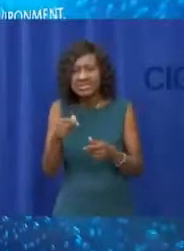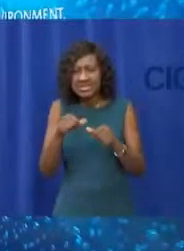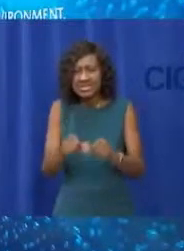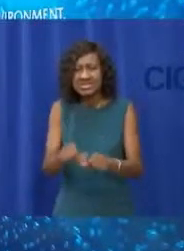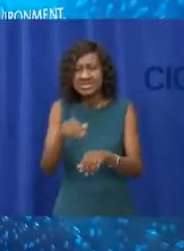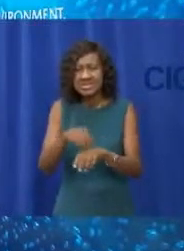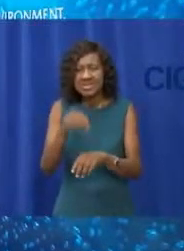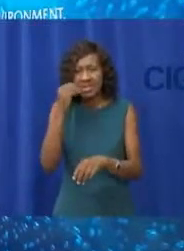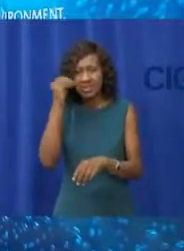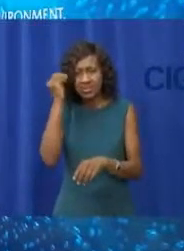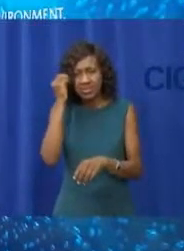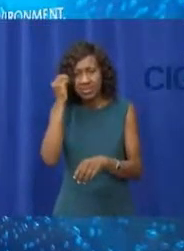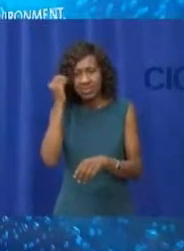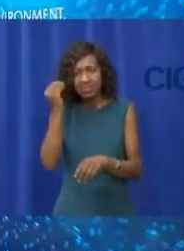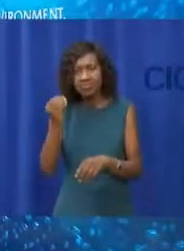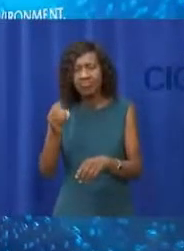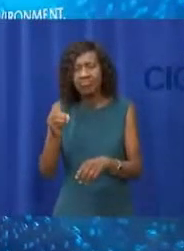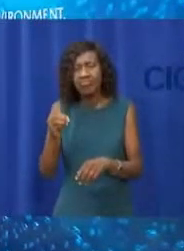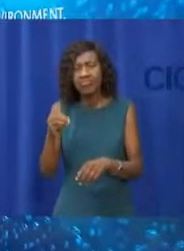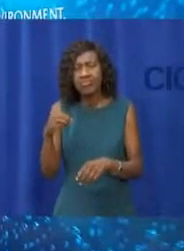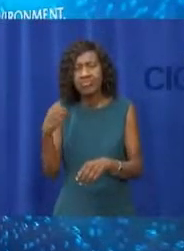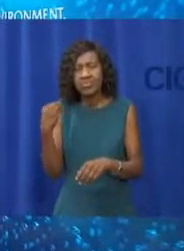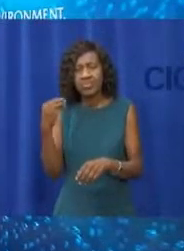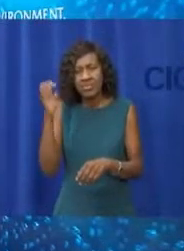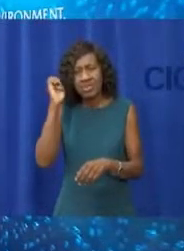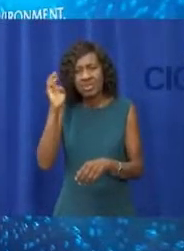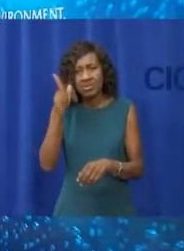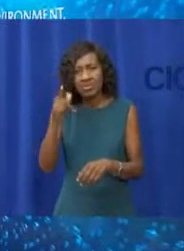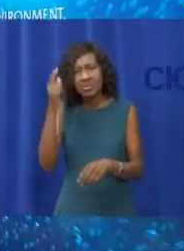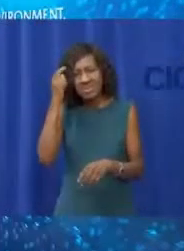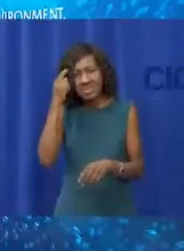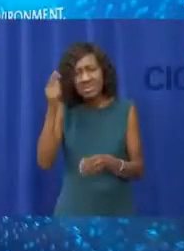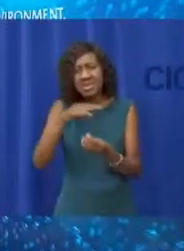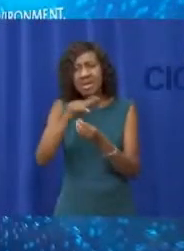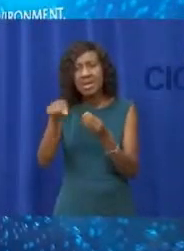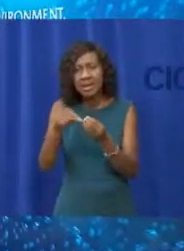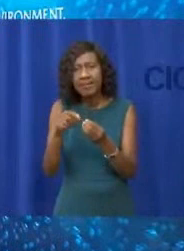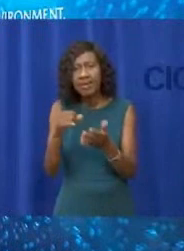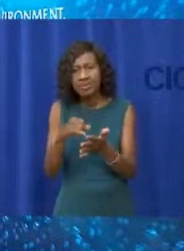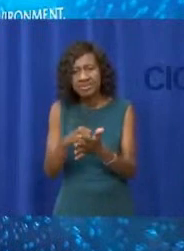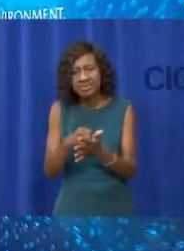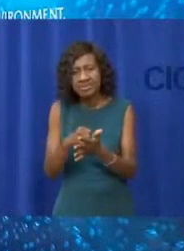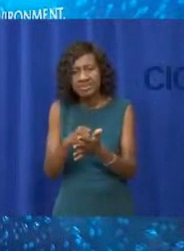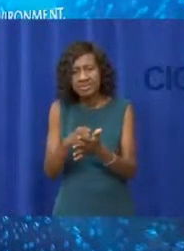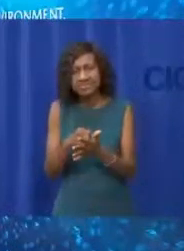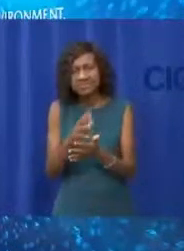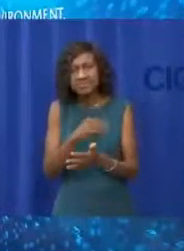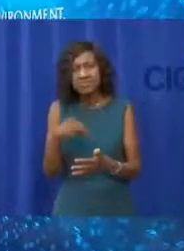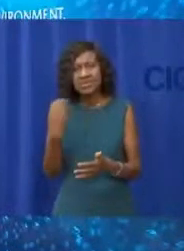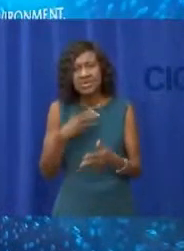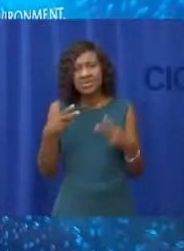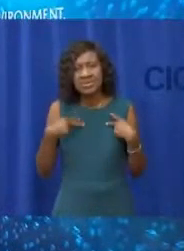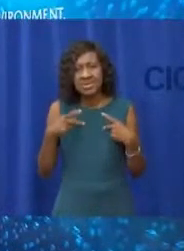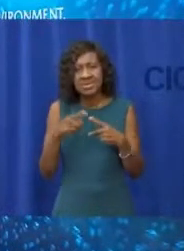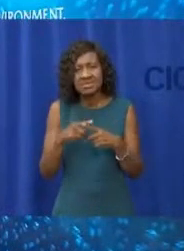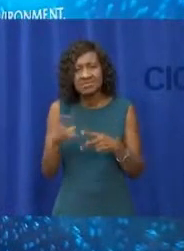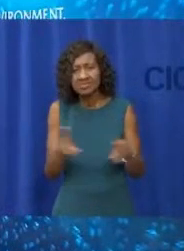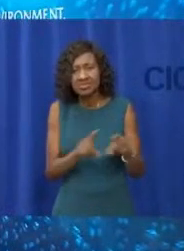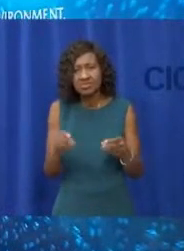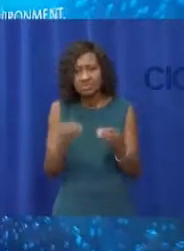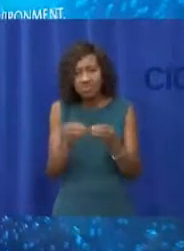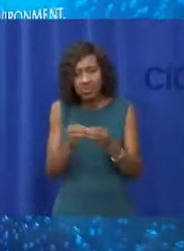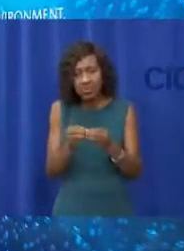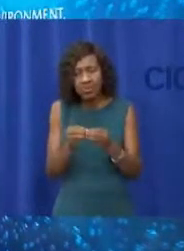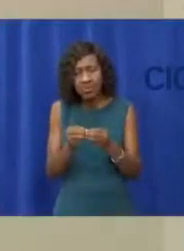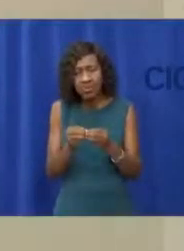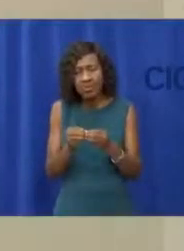look at it at my next briefing then, which is later this evening. And I think we'll have to do a bit more on the road in terms of enforcement. Okay, thank